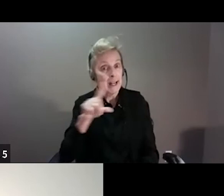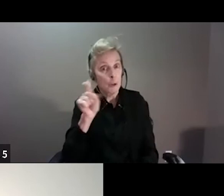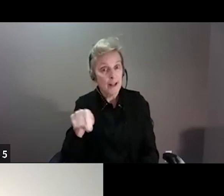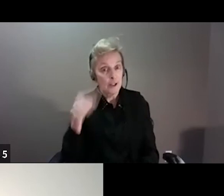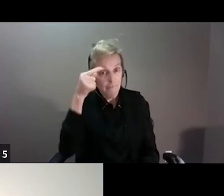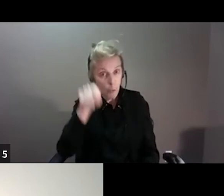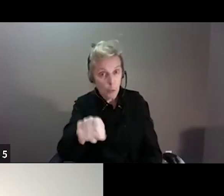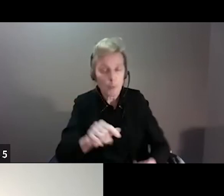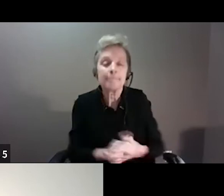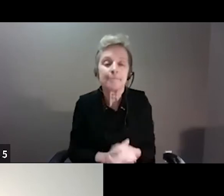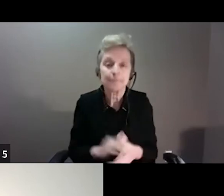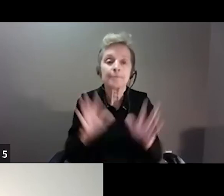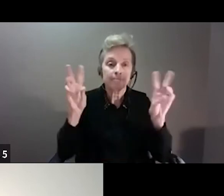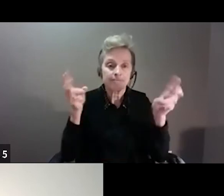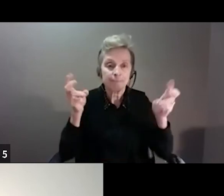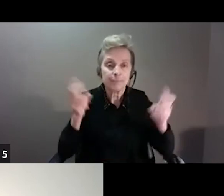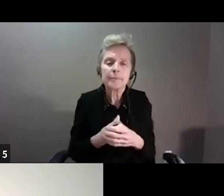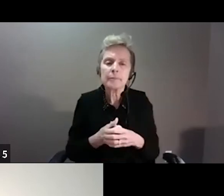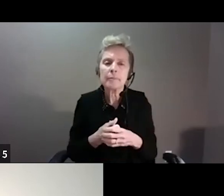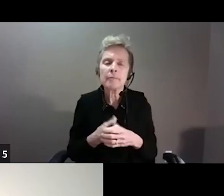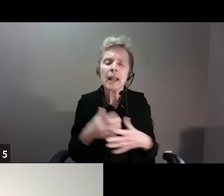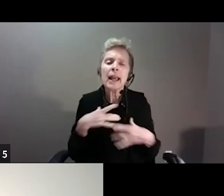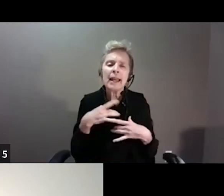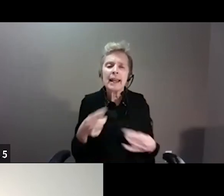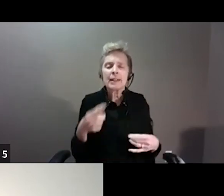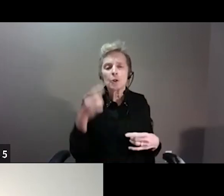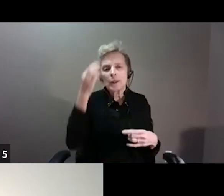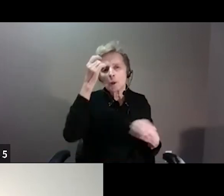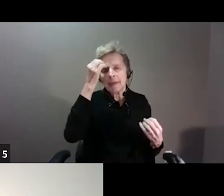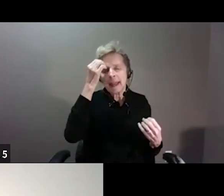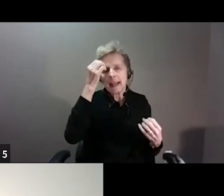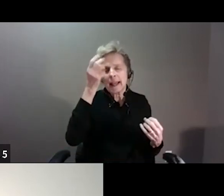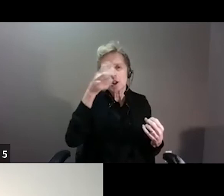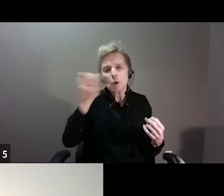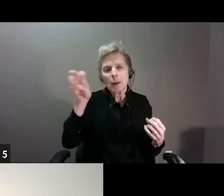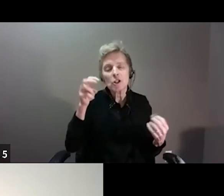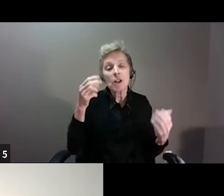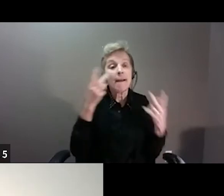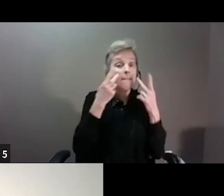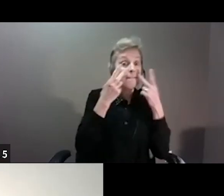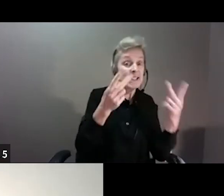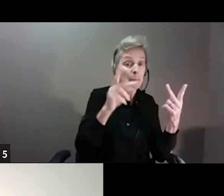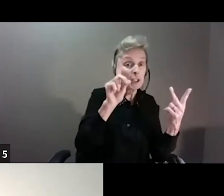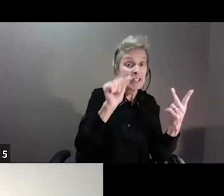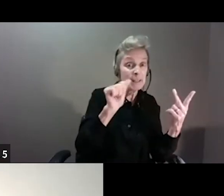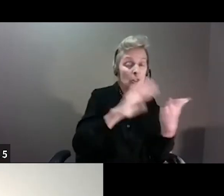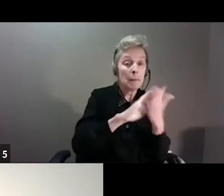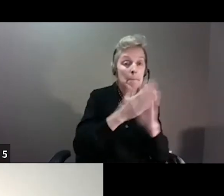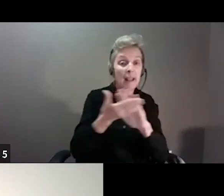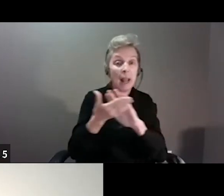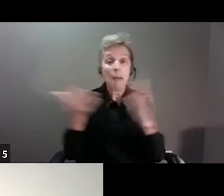asks, they say that it's interesting to think about the switch from visible to invisible disability and your reaction in the virtual